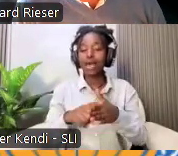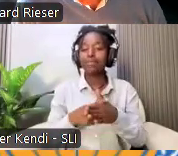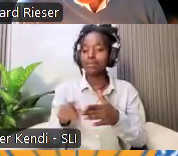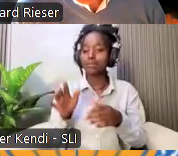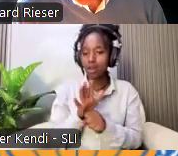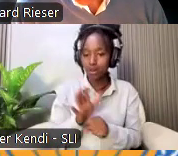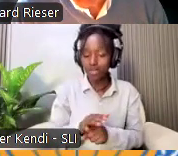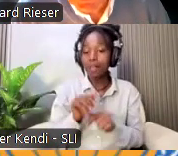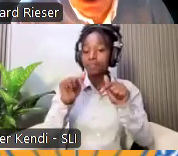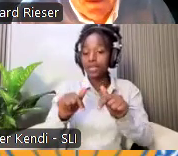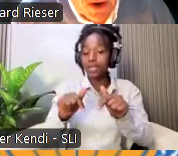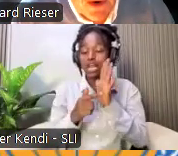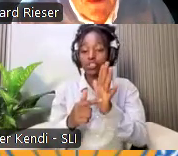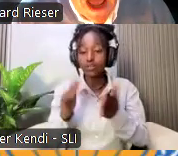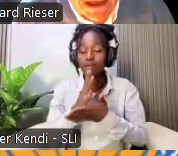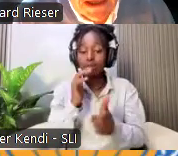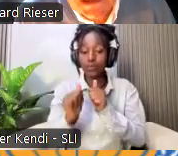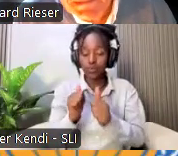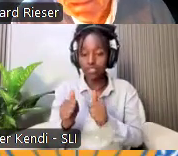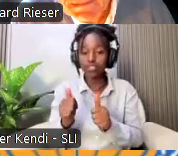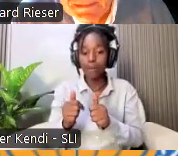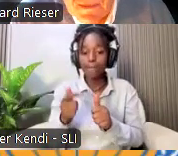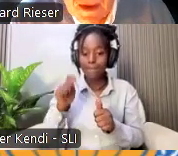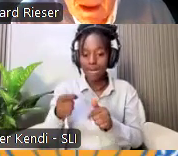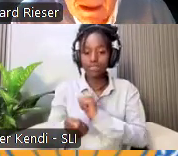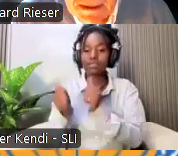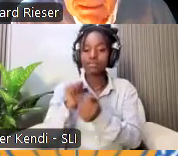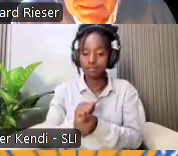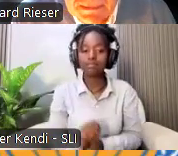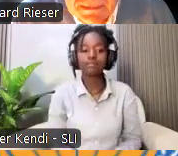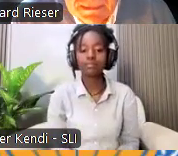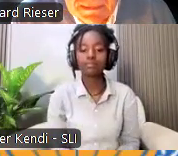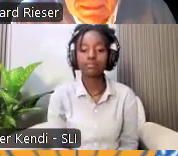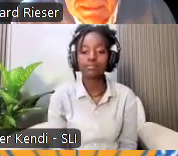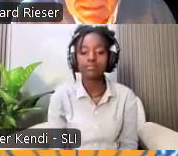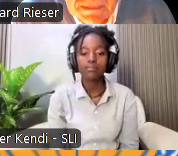much a live thing, the traditional view. Next.